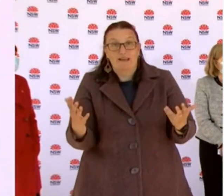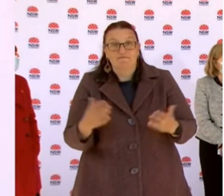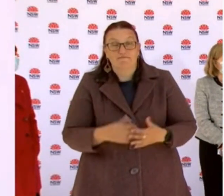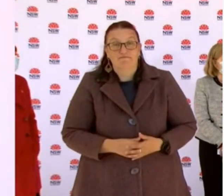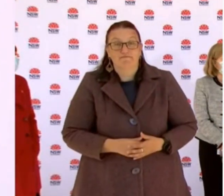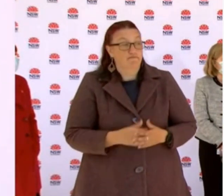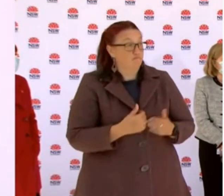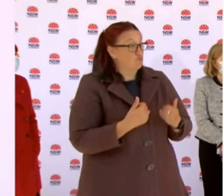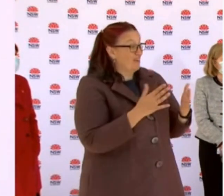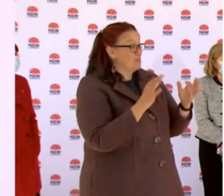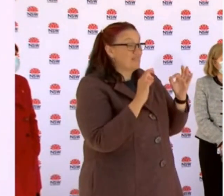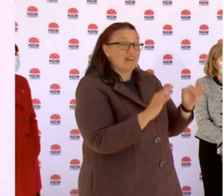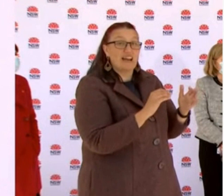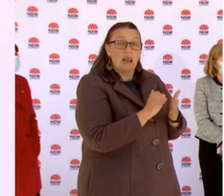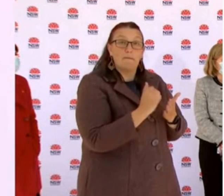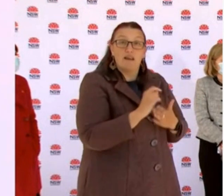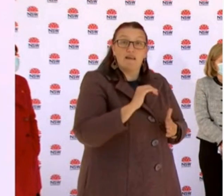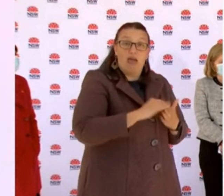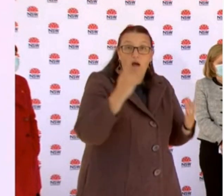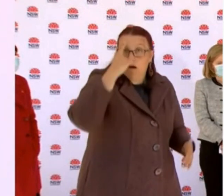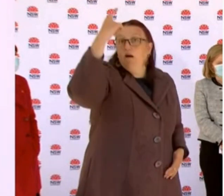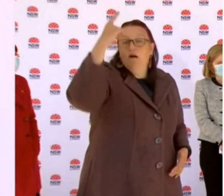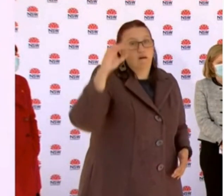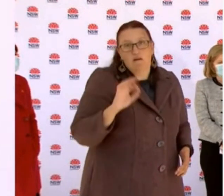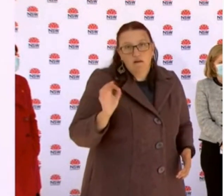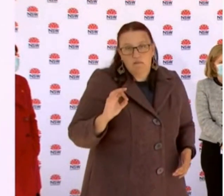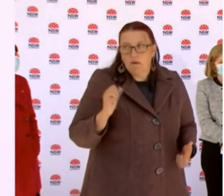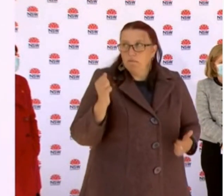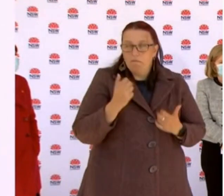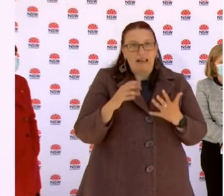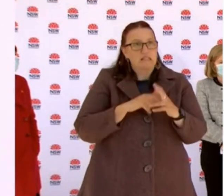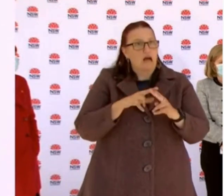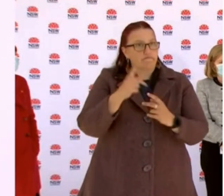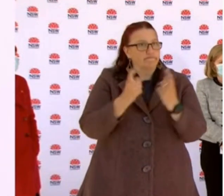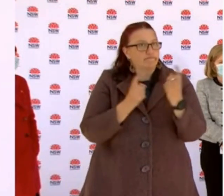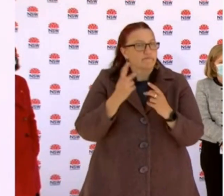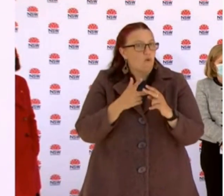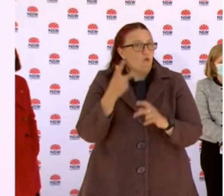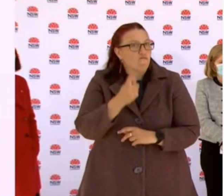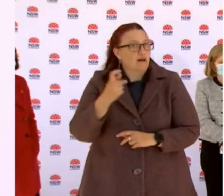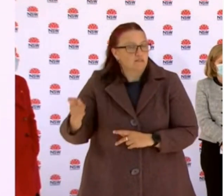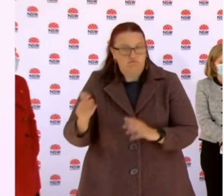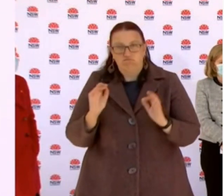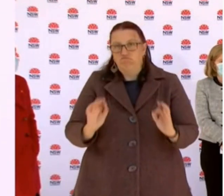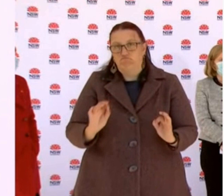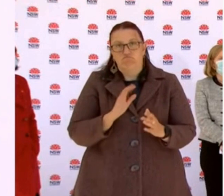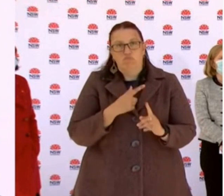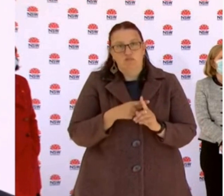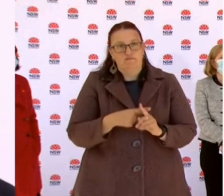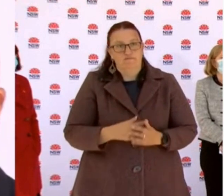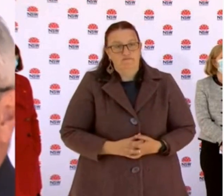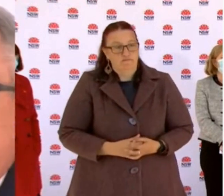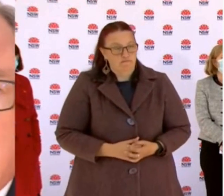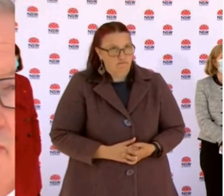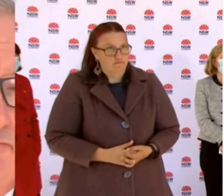that specific number at the moment, but certainly a lot of staff did come forward, and I think that's a positive, so we'll work with that.